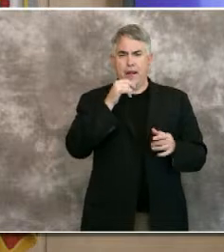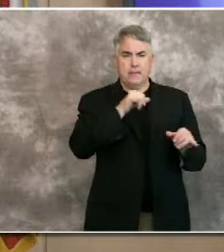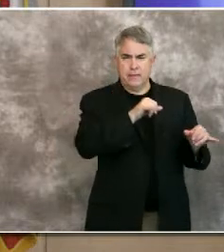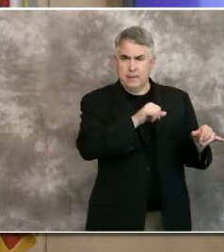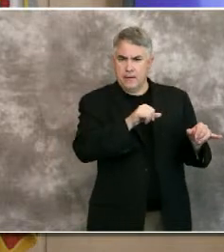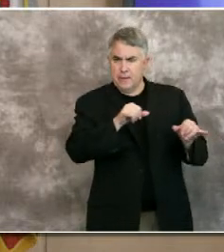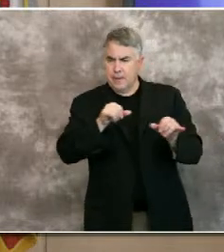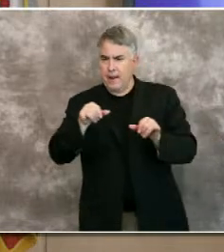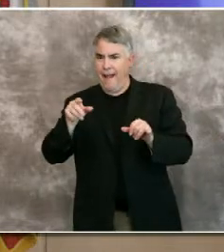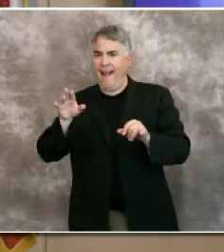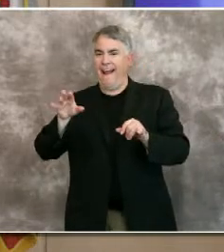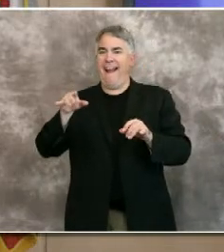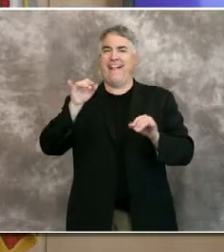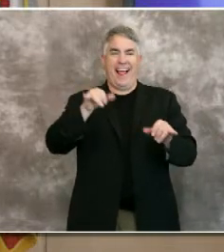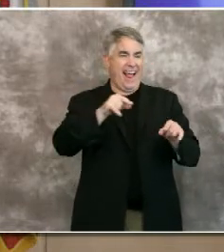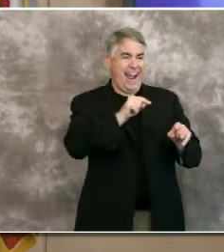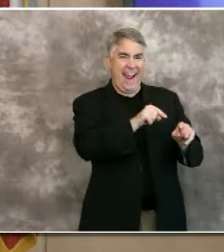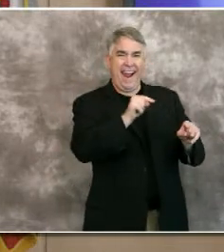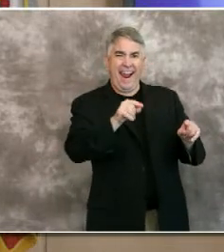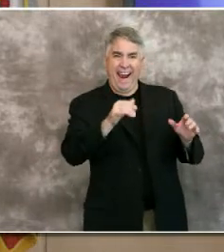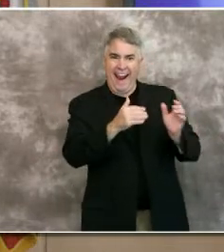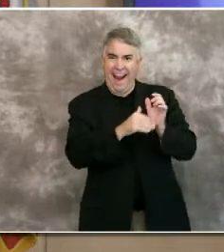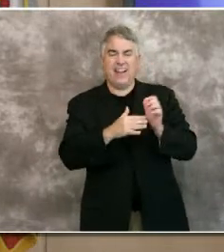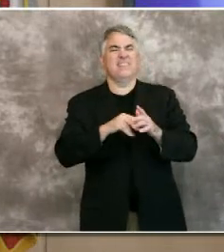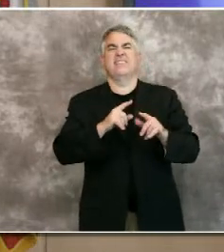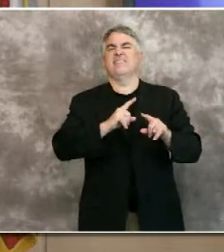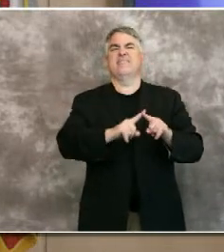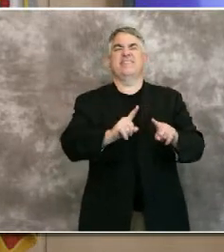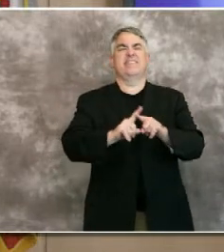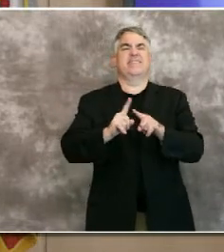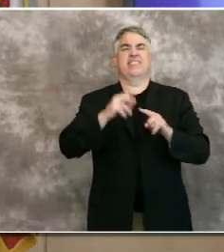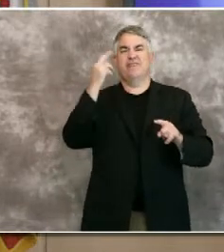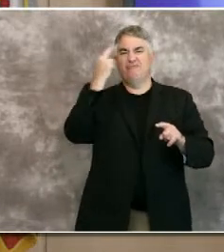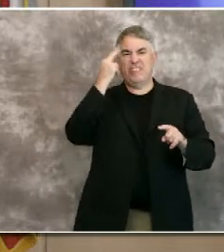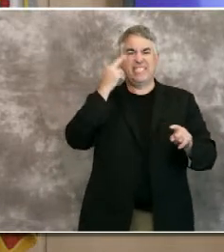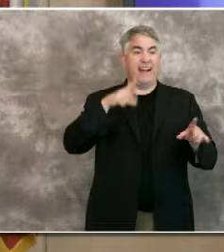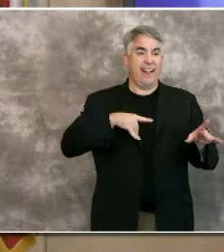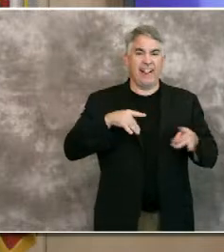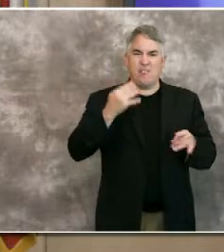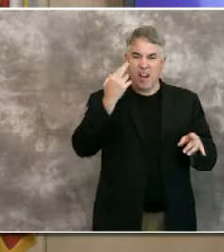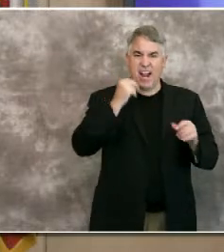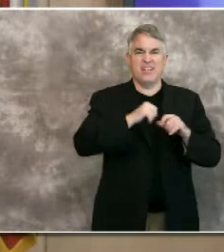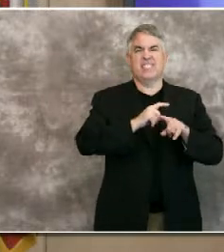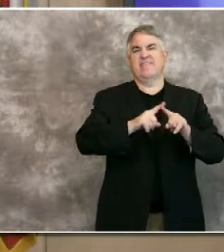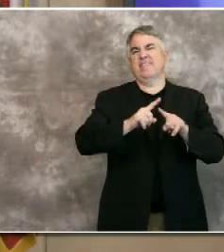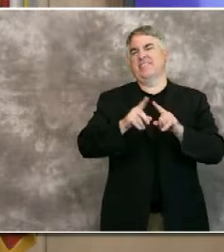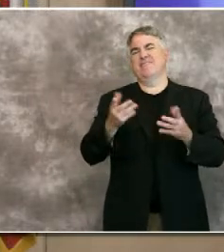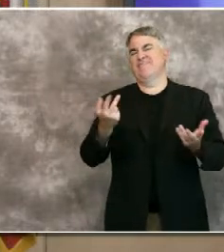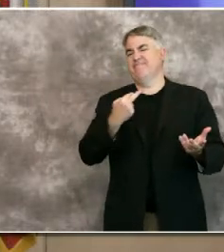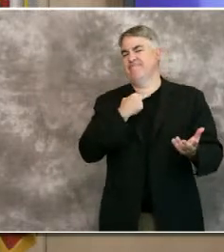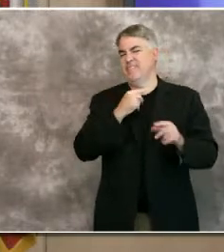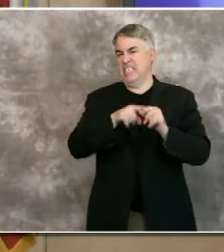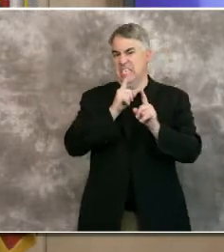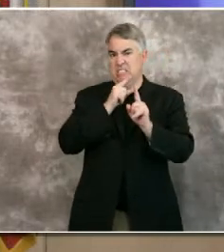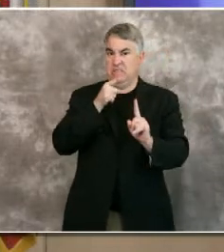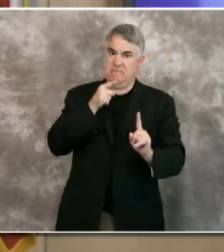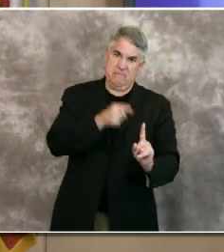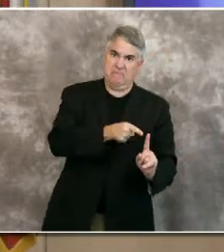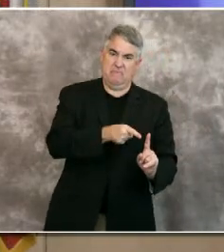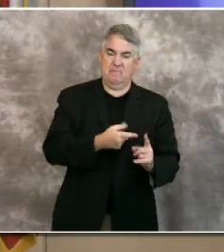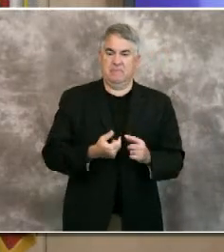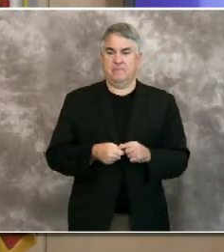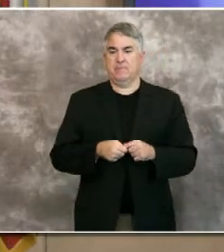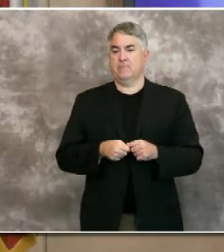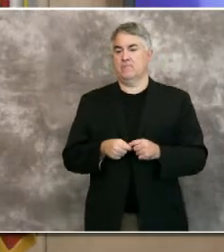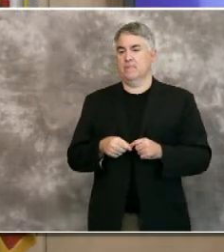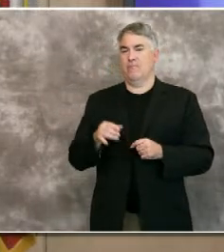And, if we had seen, Matt, very specific things, then it would give us specific actions to take. The reality is, as you reopen, more people gather. And as more people